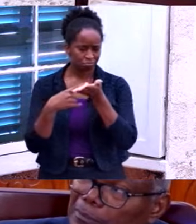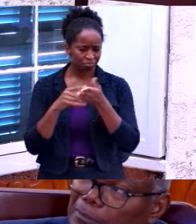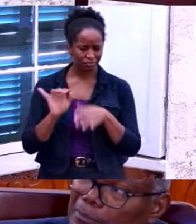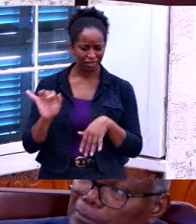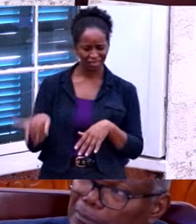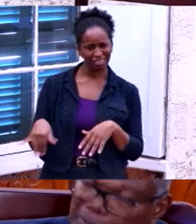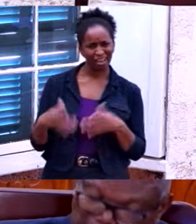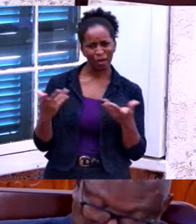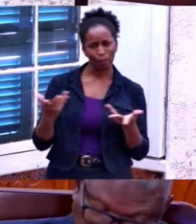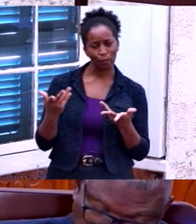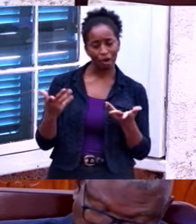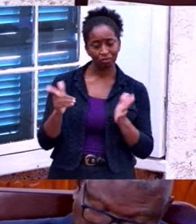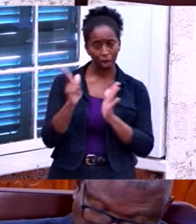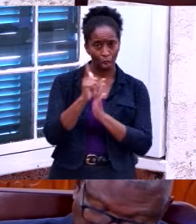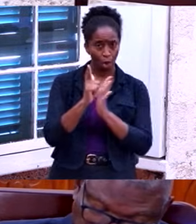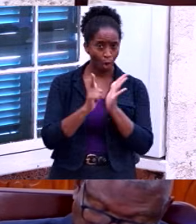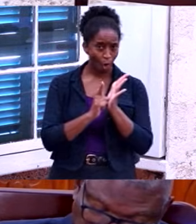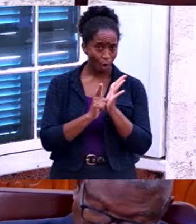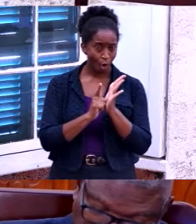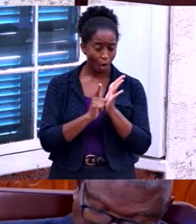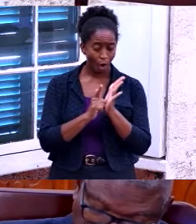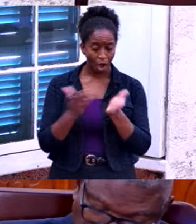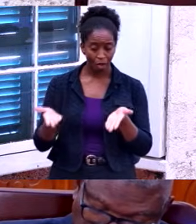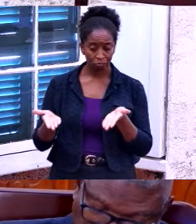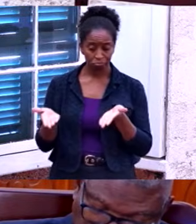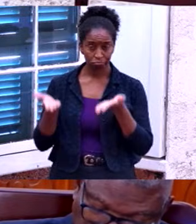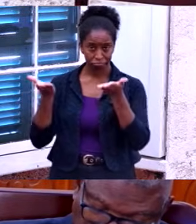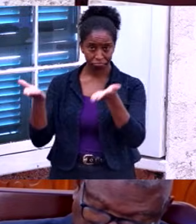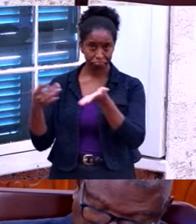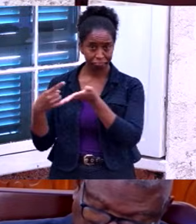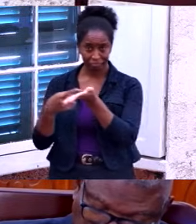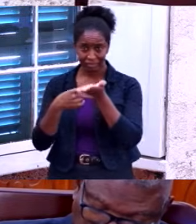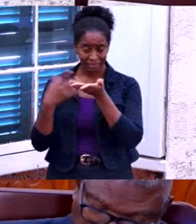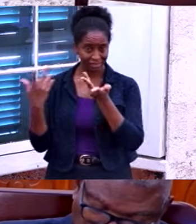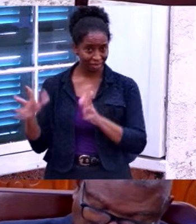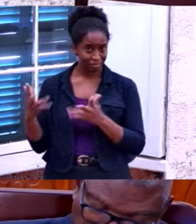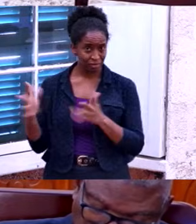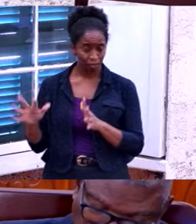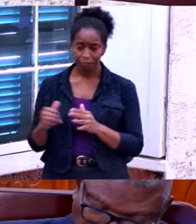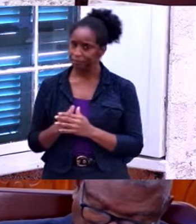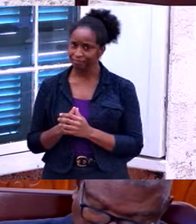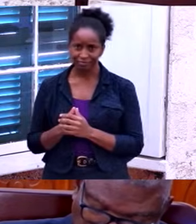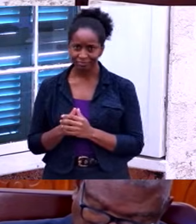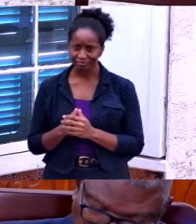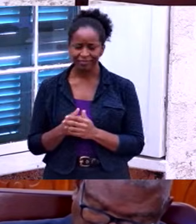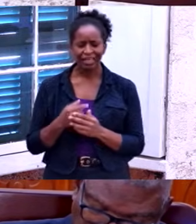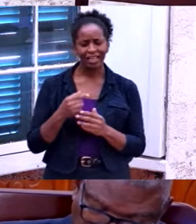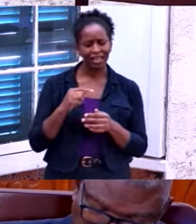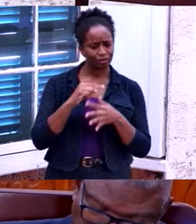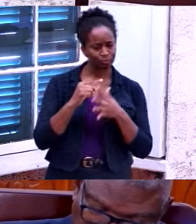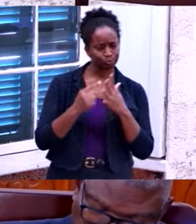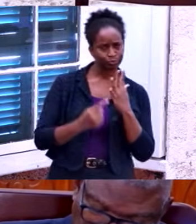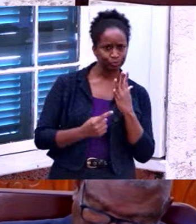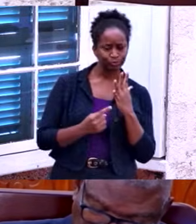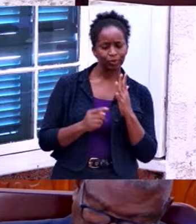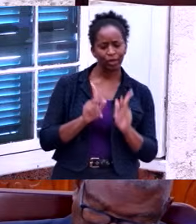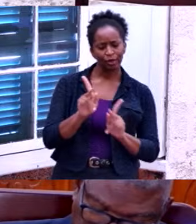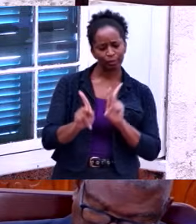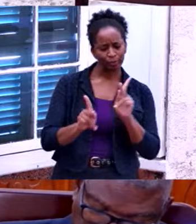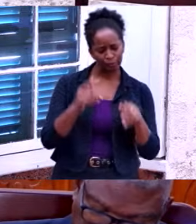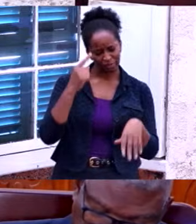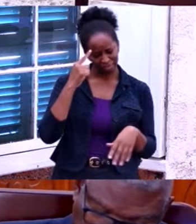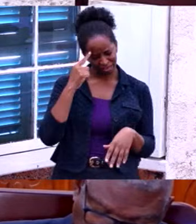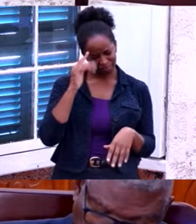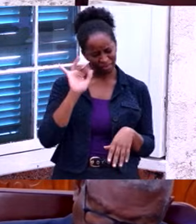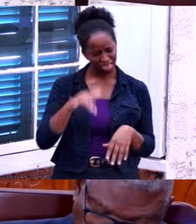citizens think impact their daily lives. It is a way of keeping government more accountable. It